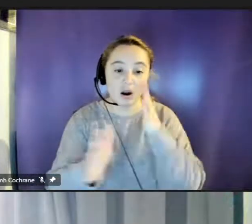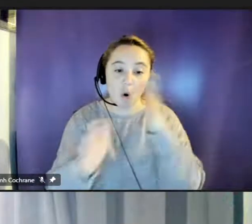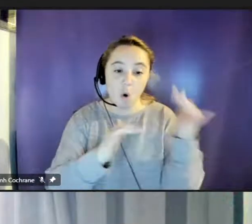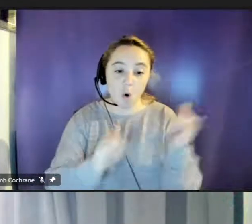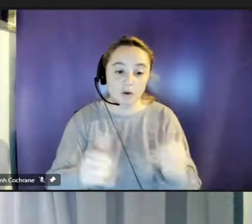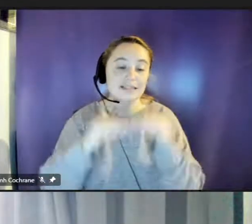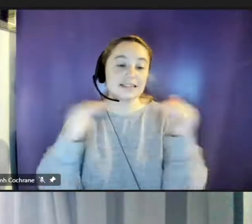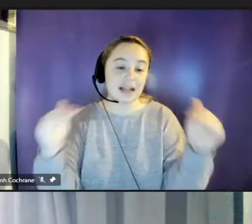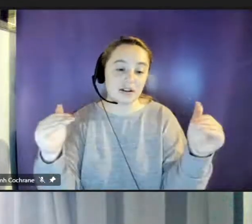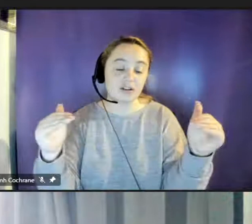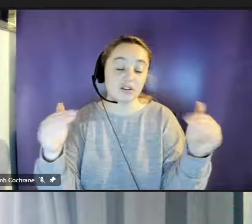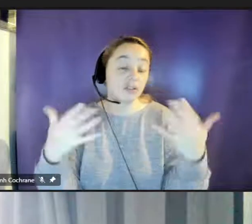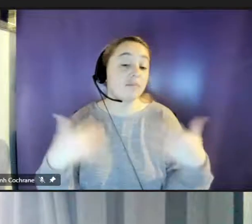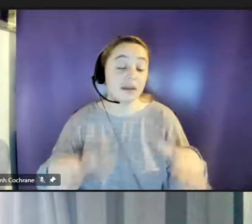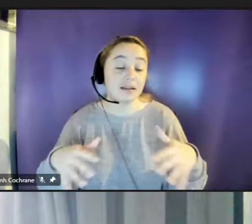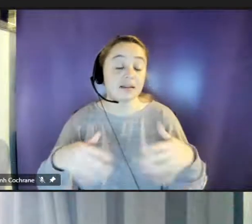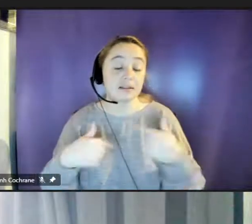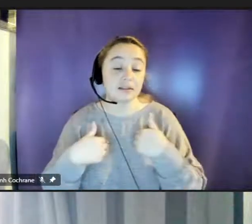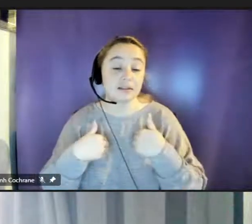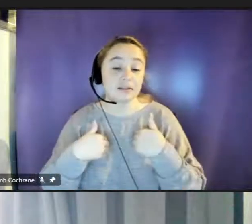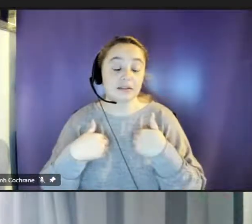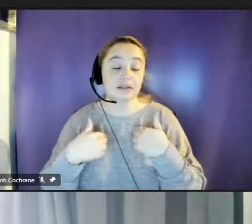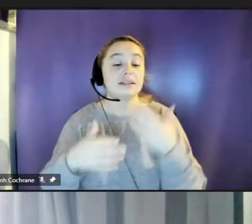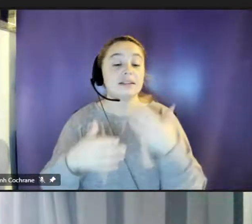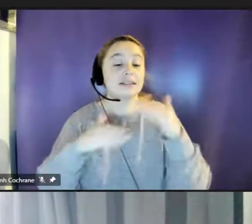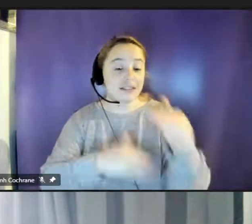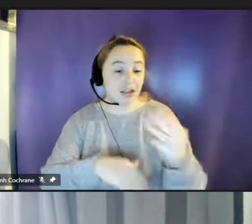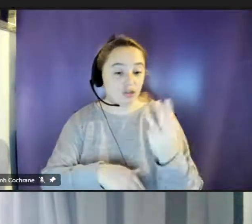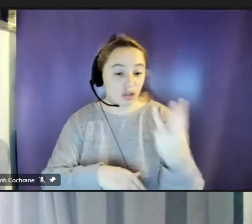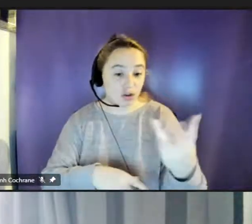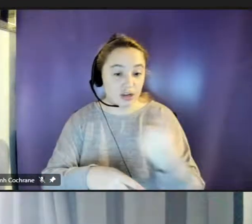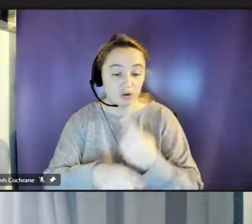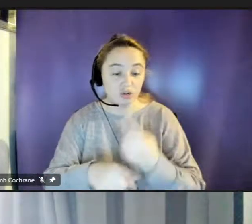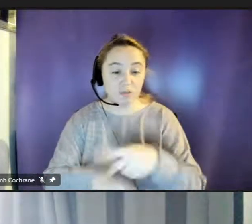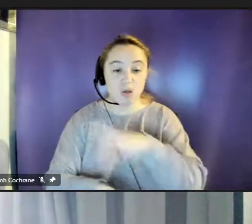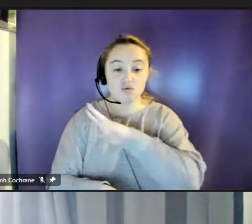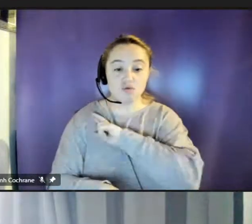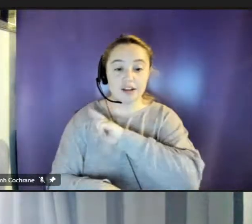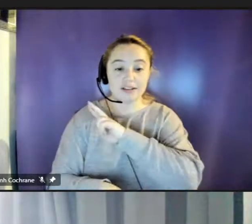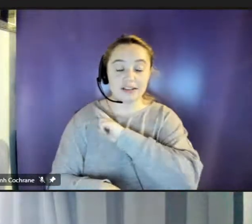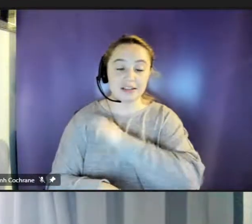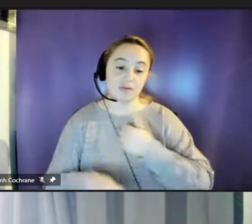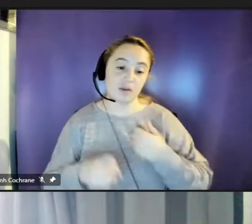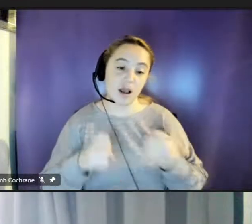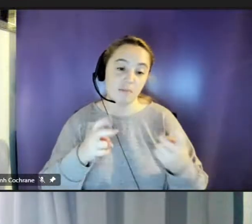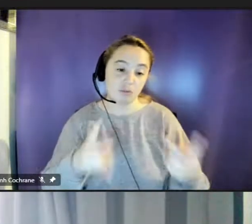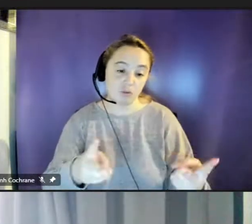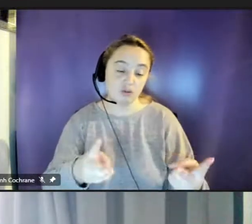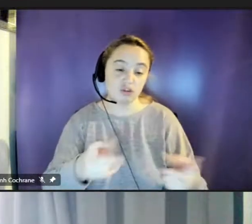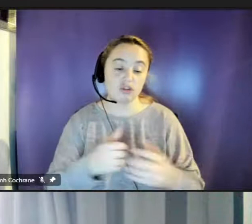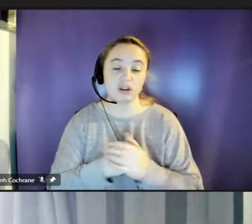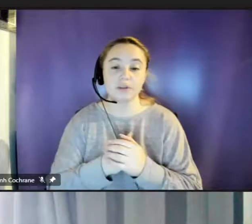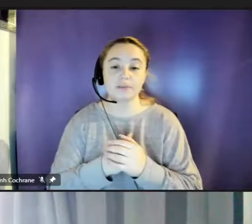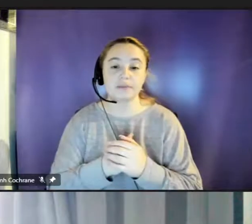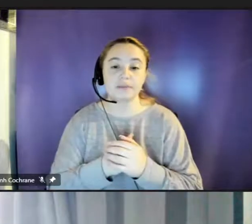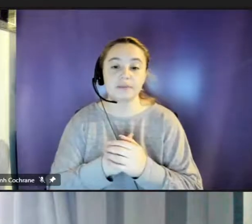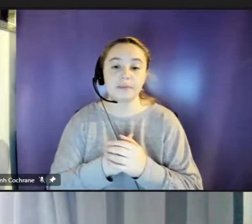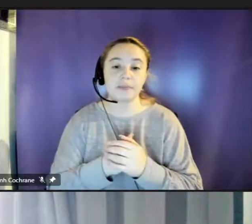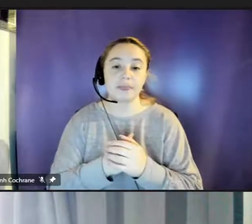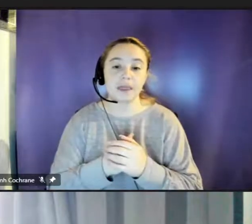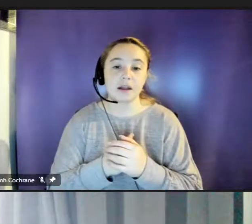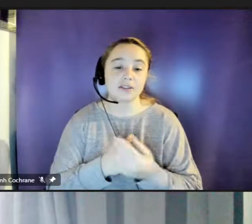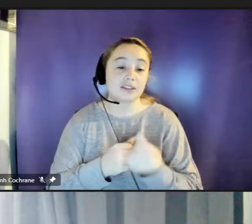that. Section 3 also sets out the reasons for the approach that I've just outlined there, and that is we've got a